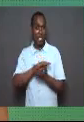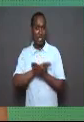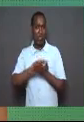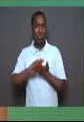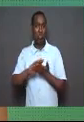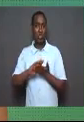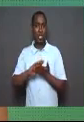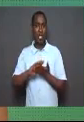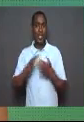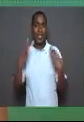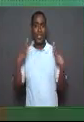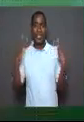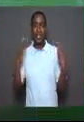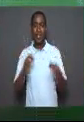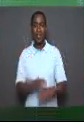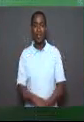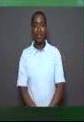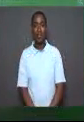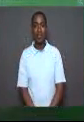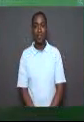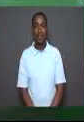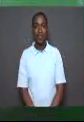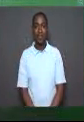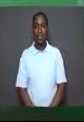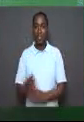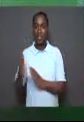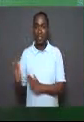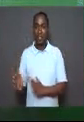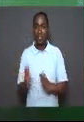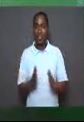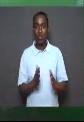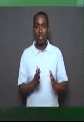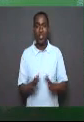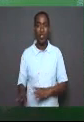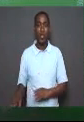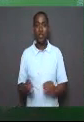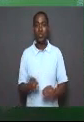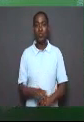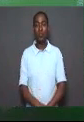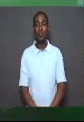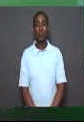and hygienic. Are you ready to begin, students?